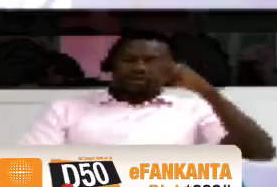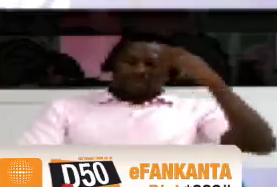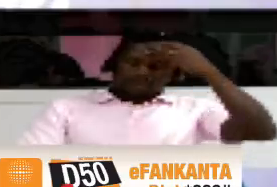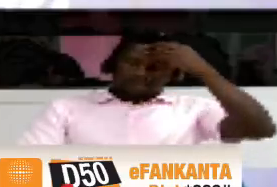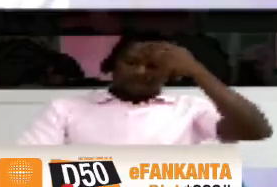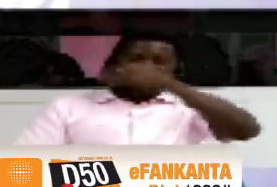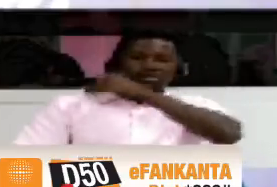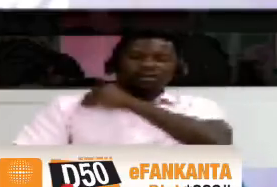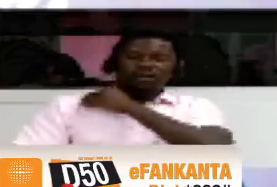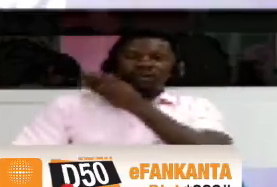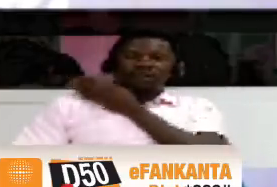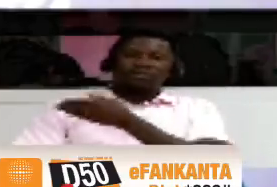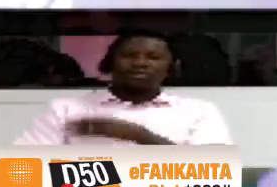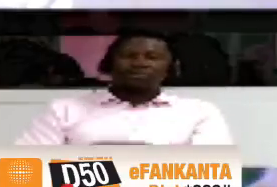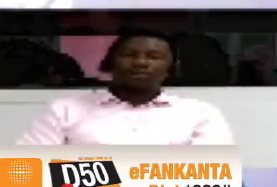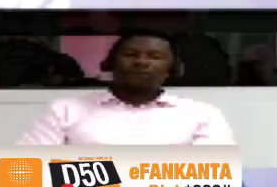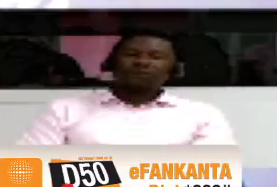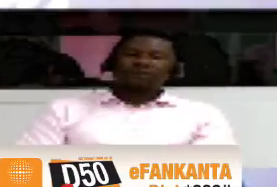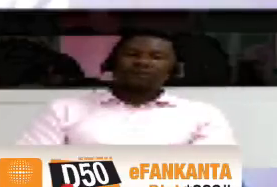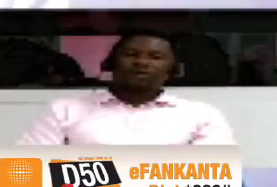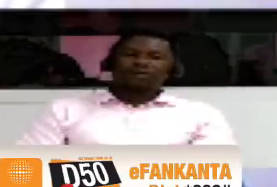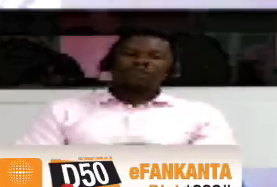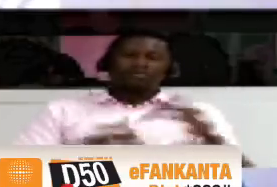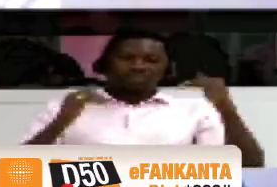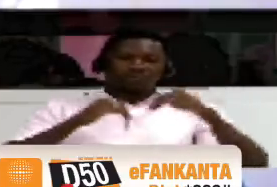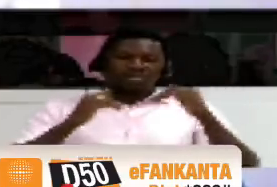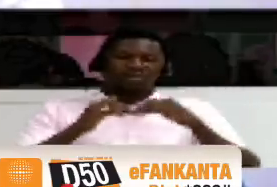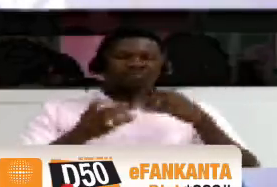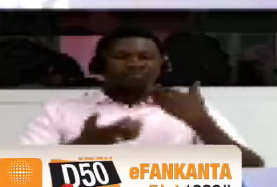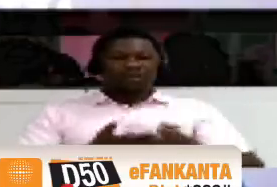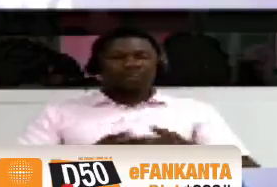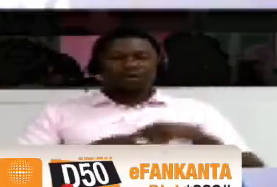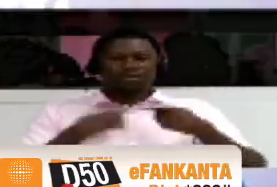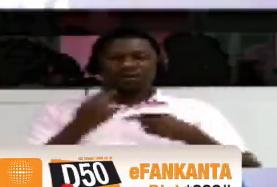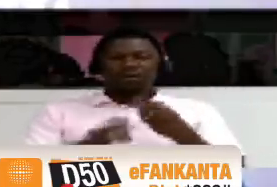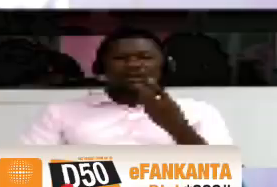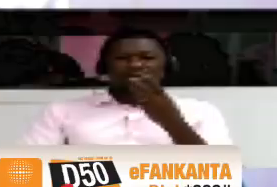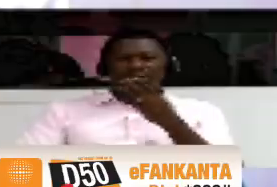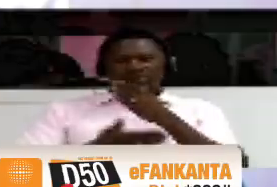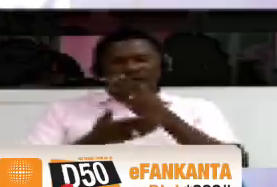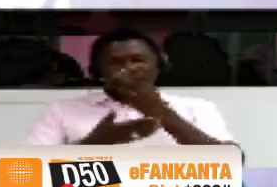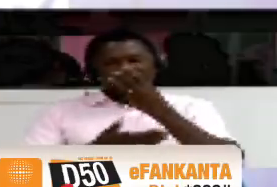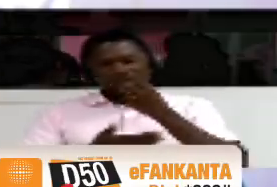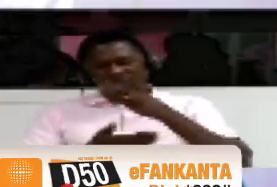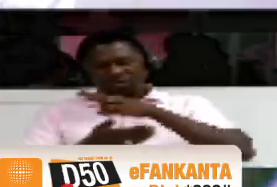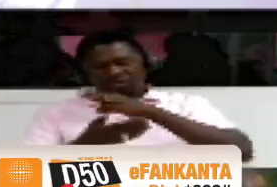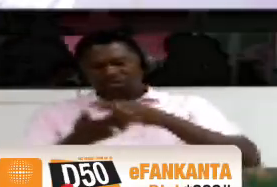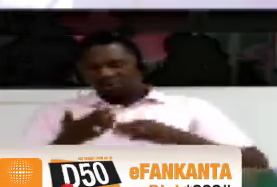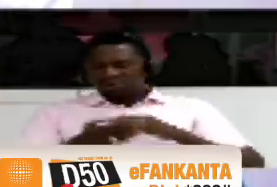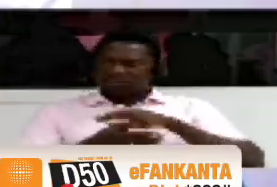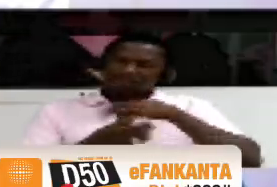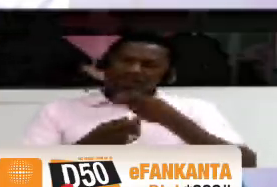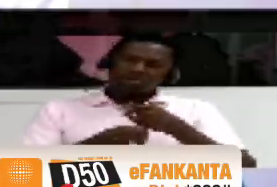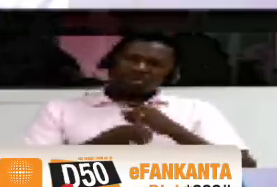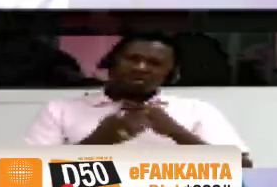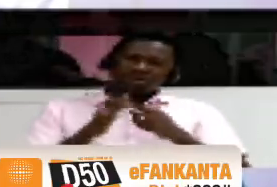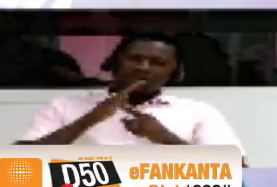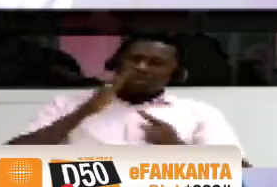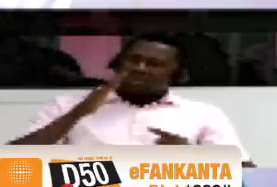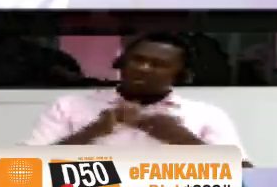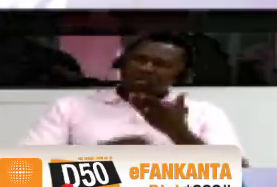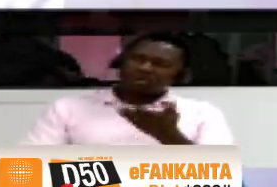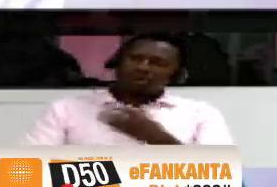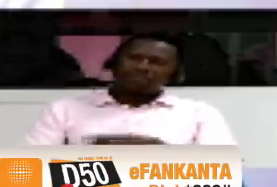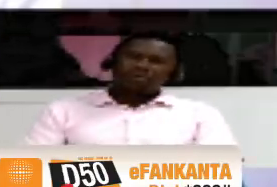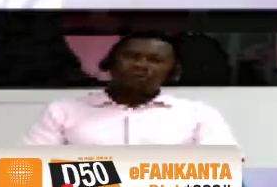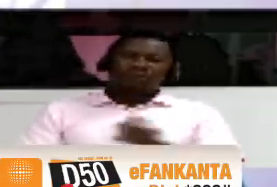The meeting lasted for about only half an hour or even less than that. We saw